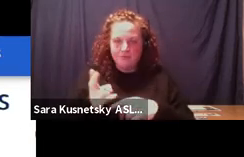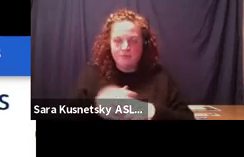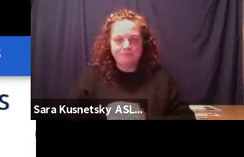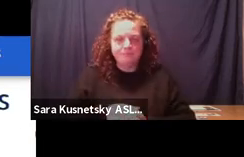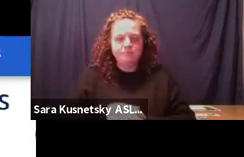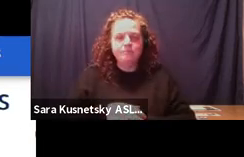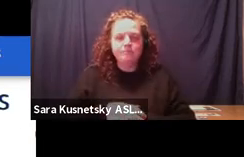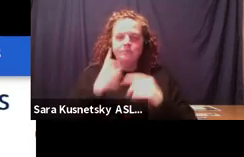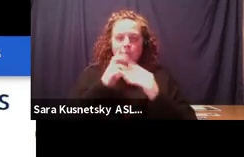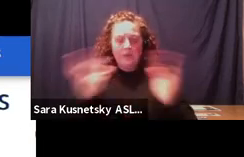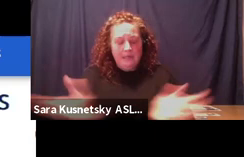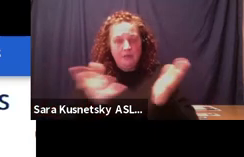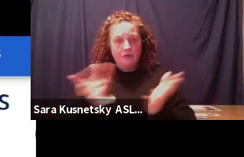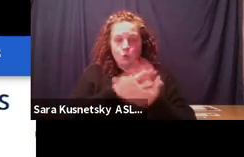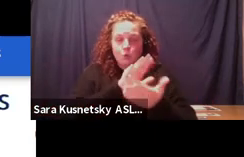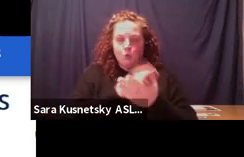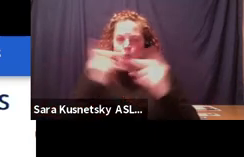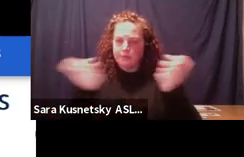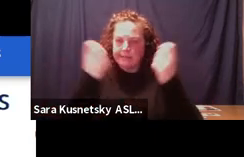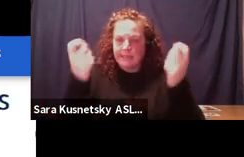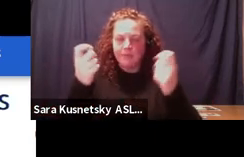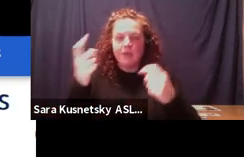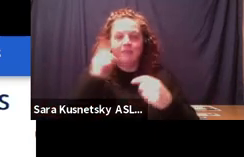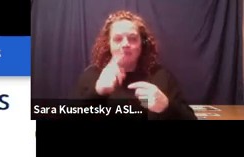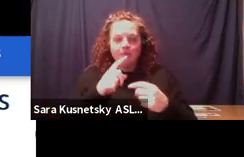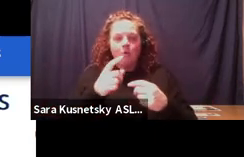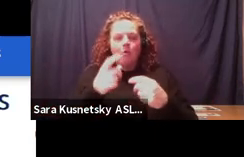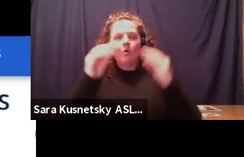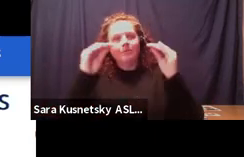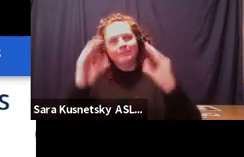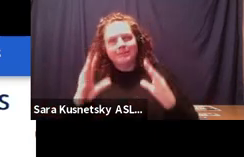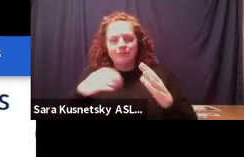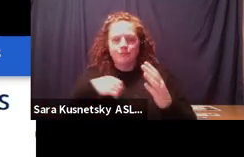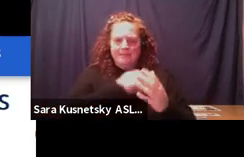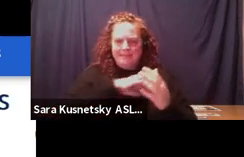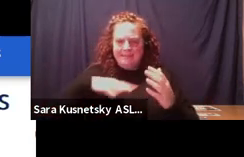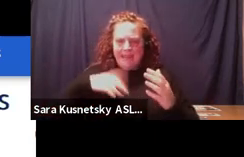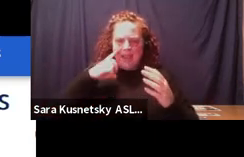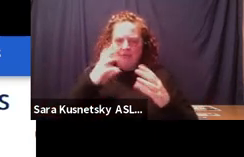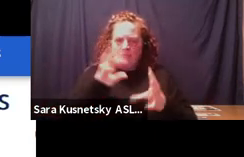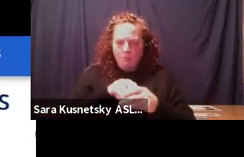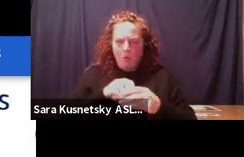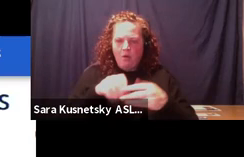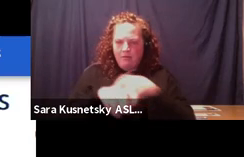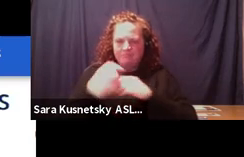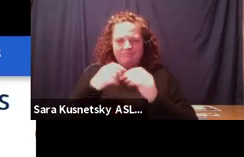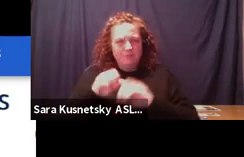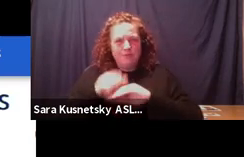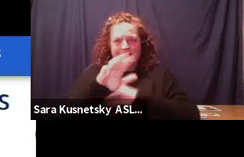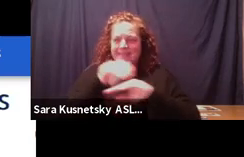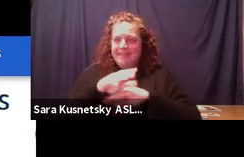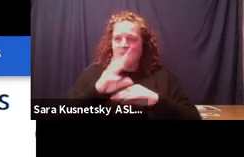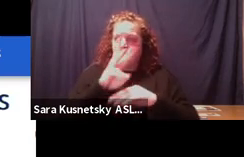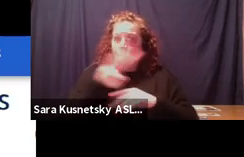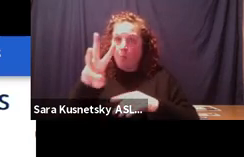and community events, resources for educators, and work on an internal website. We've also created a Black